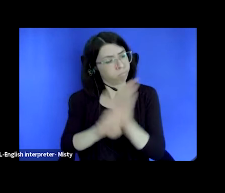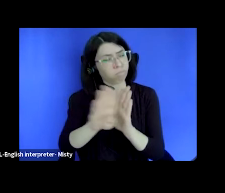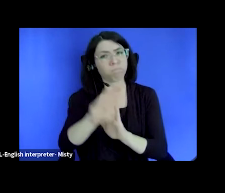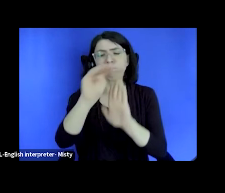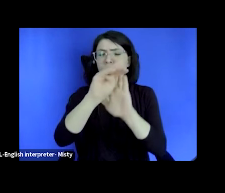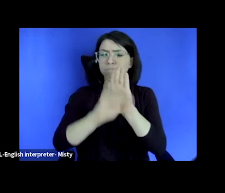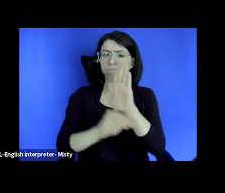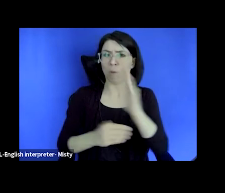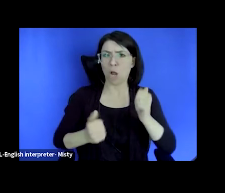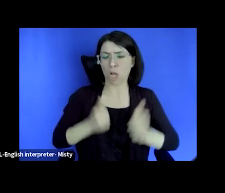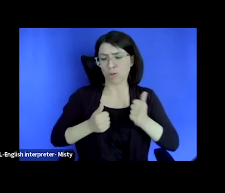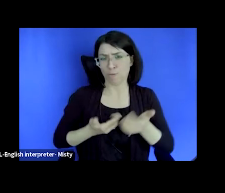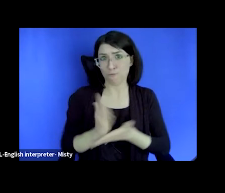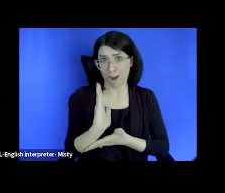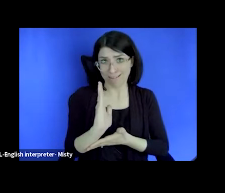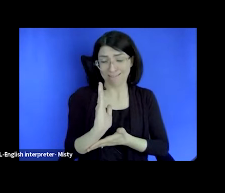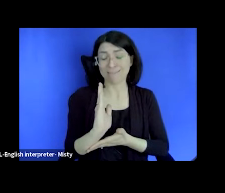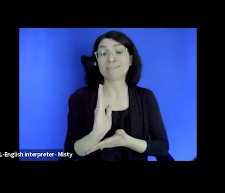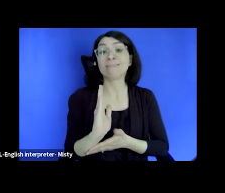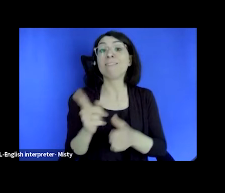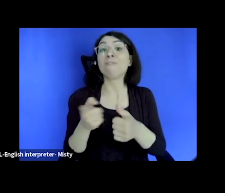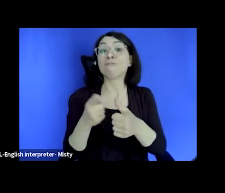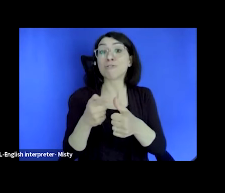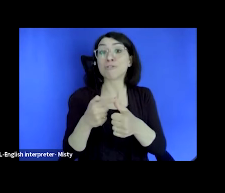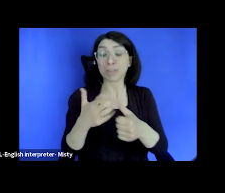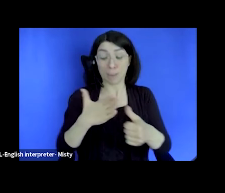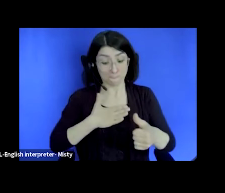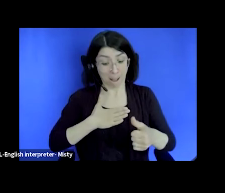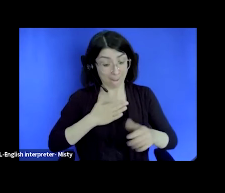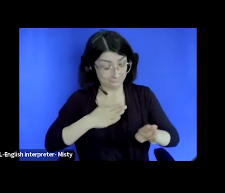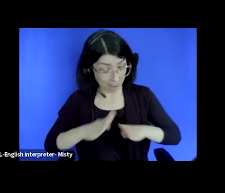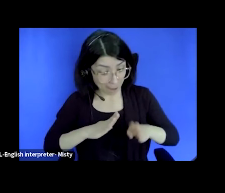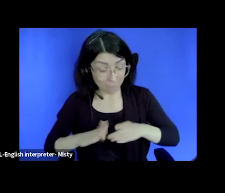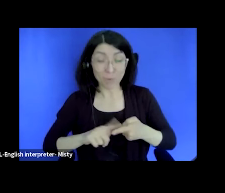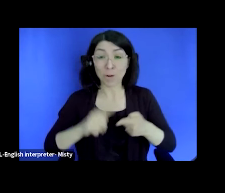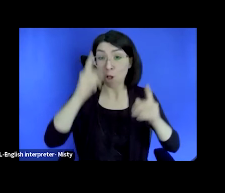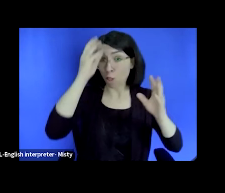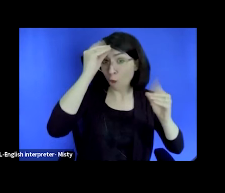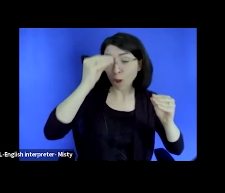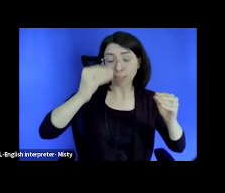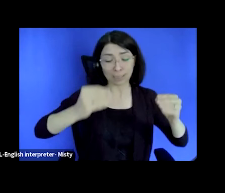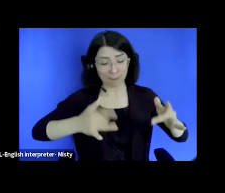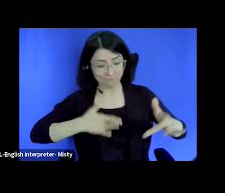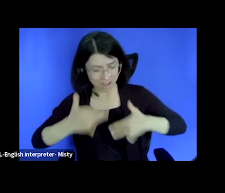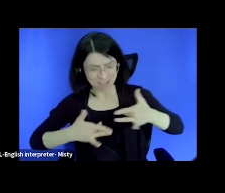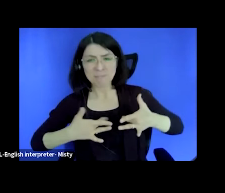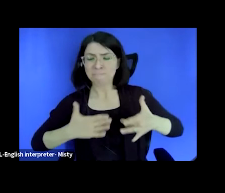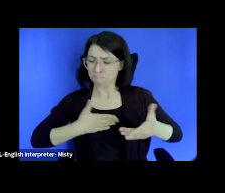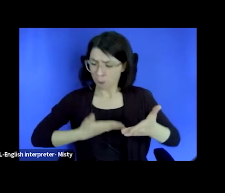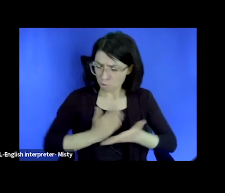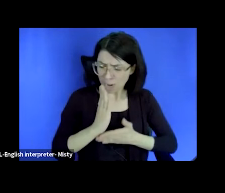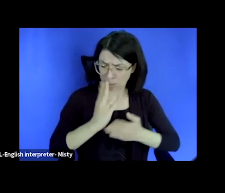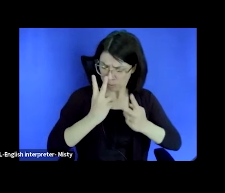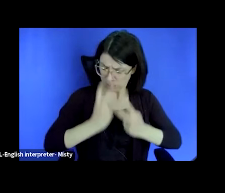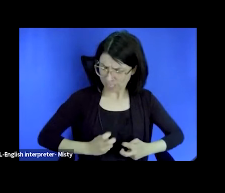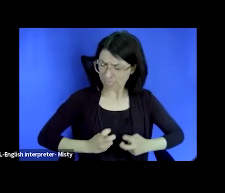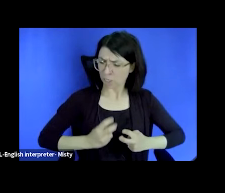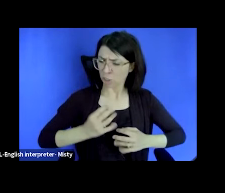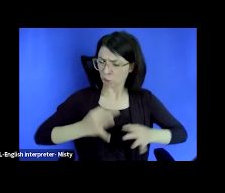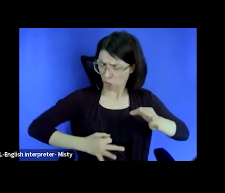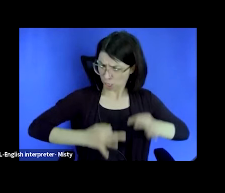is you have the right to judge your own behavior, thoughts, and emotions, and to take the responsibility for their initiation